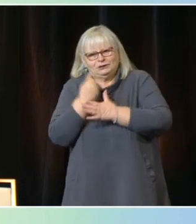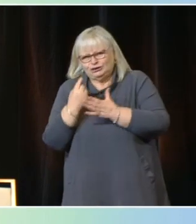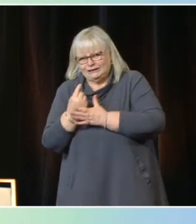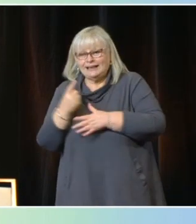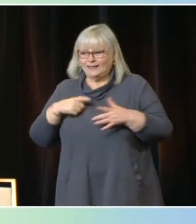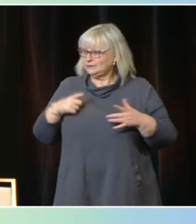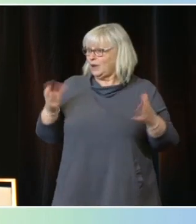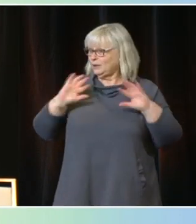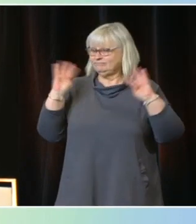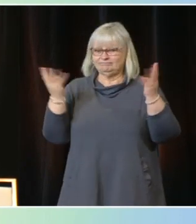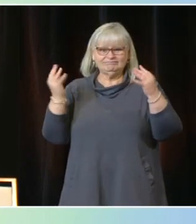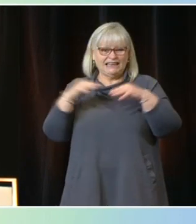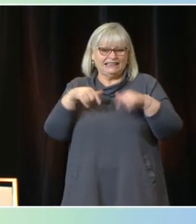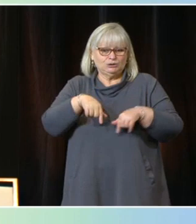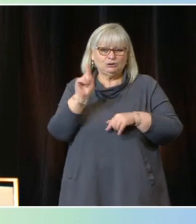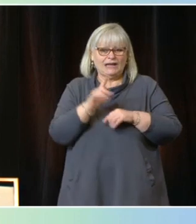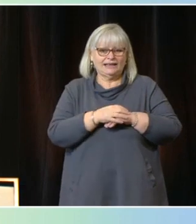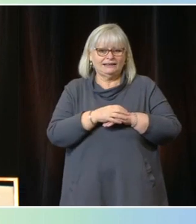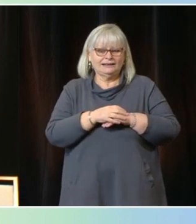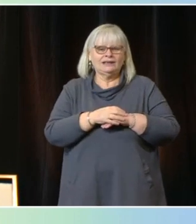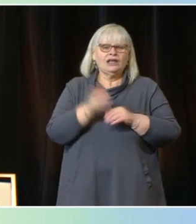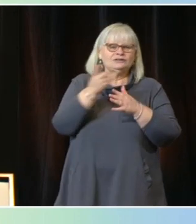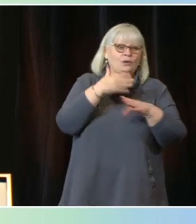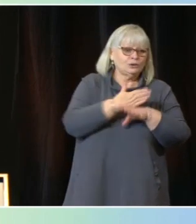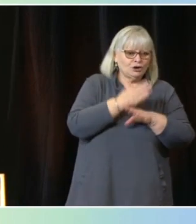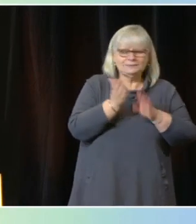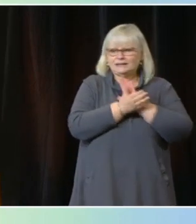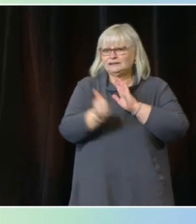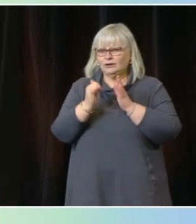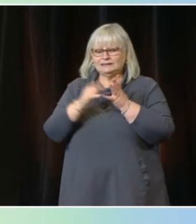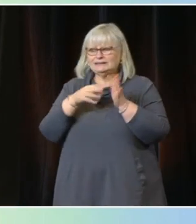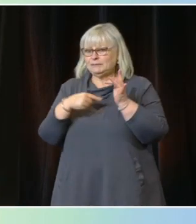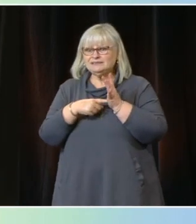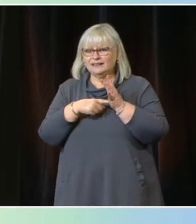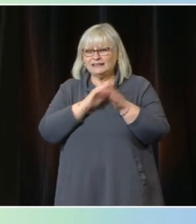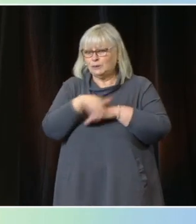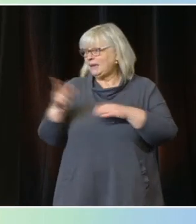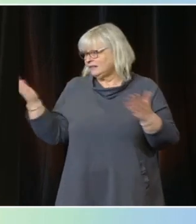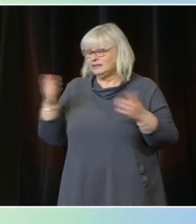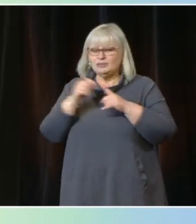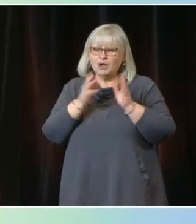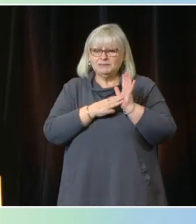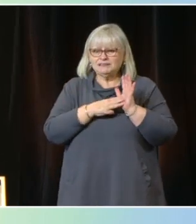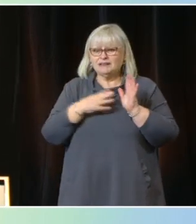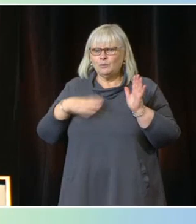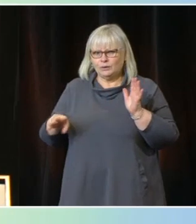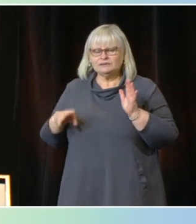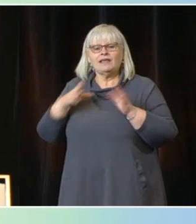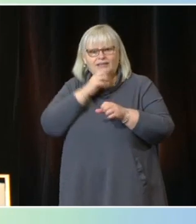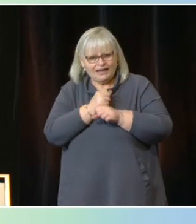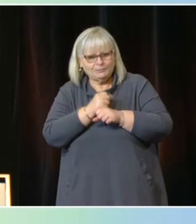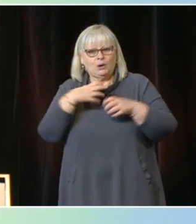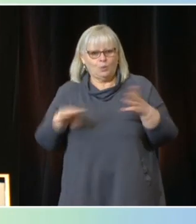that's why we're here that's what this jobs and skills Summit is all about that's what our prime minister is all about it's what his government